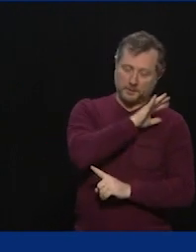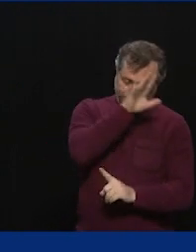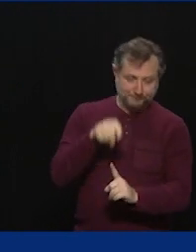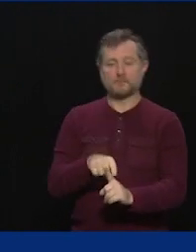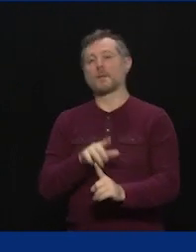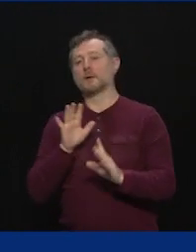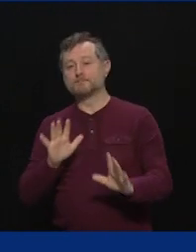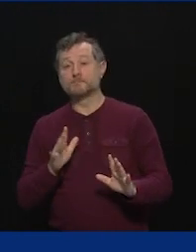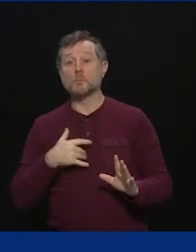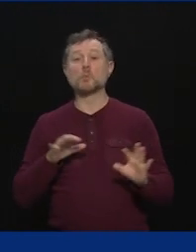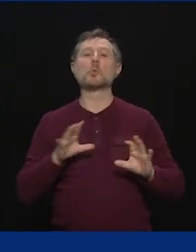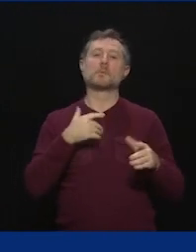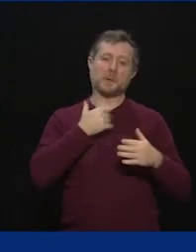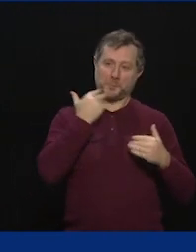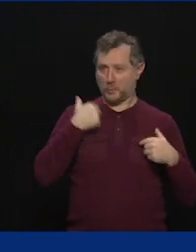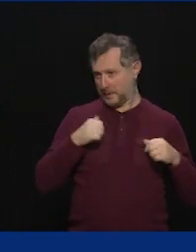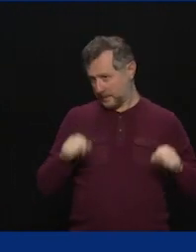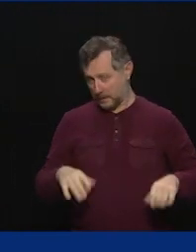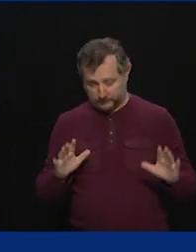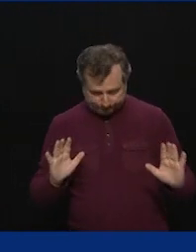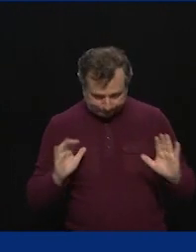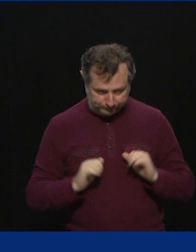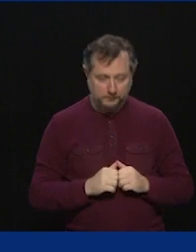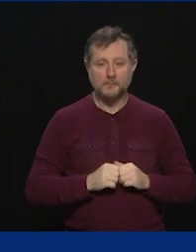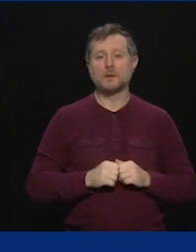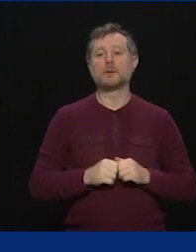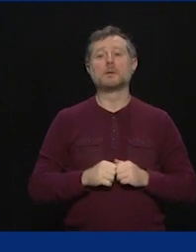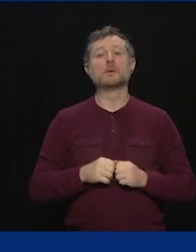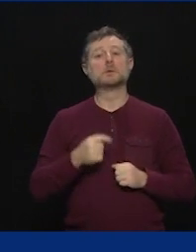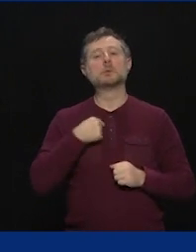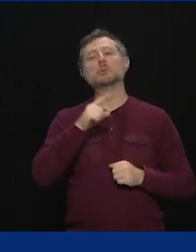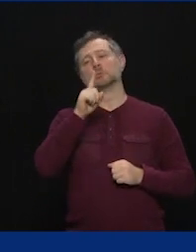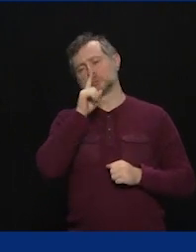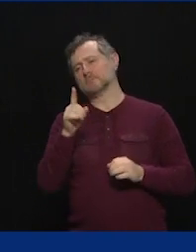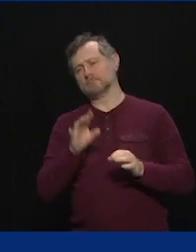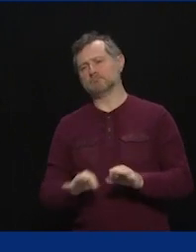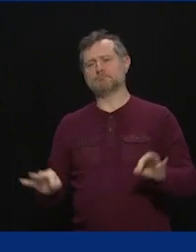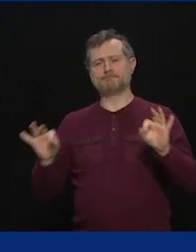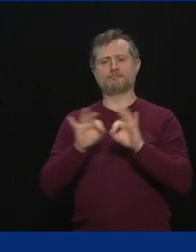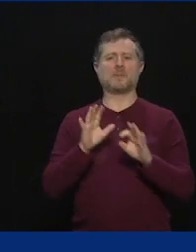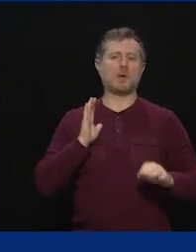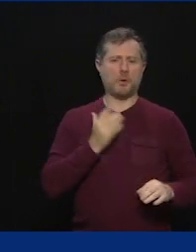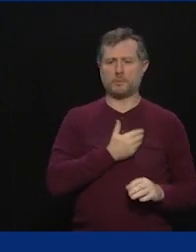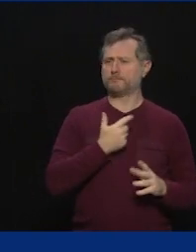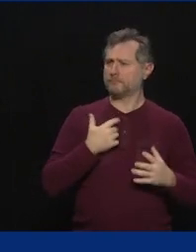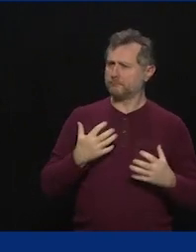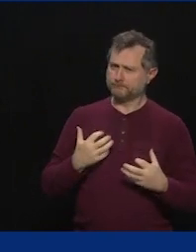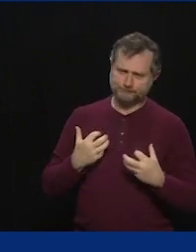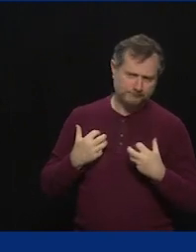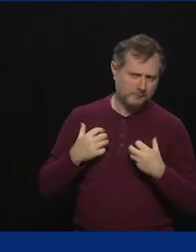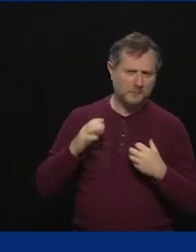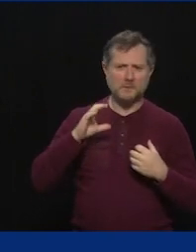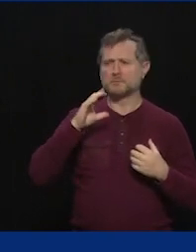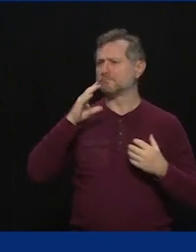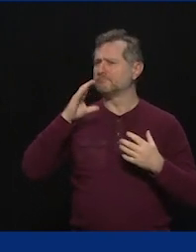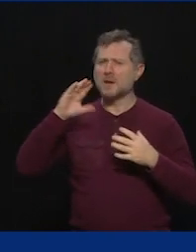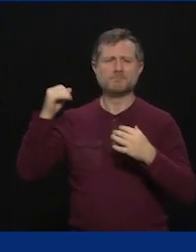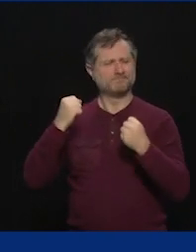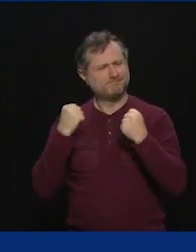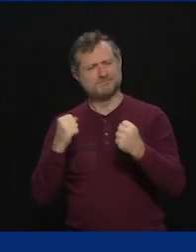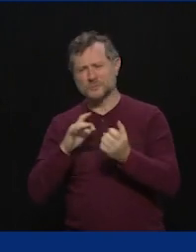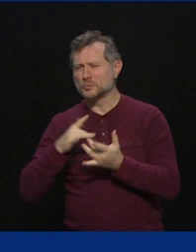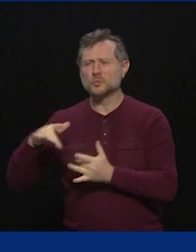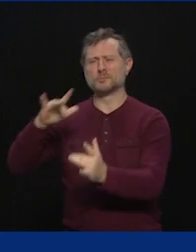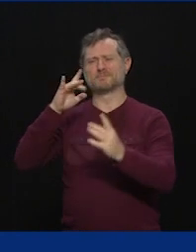right? So this is really important for our comeback, for tourism, for businesses, business travelers. We want to have business